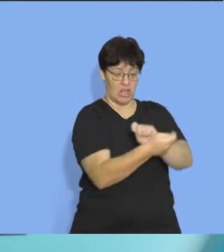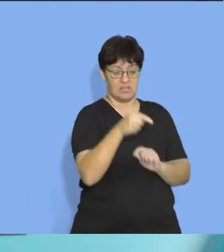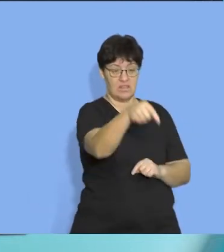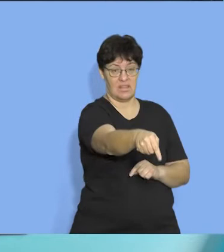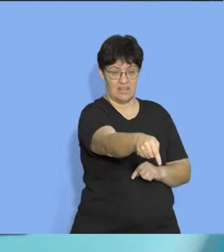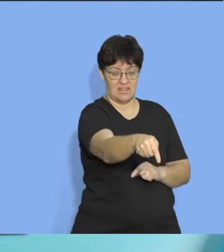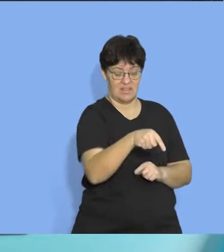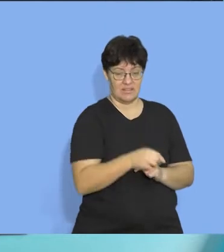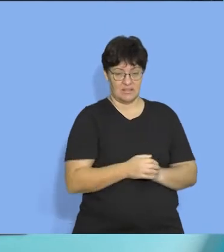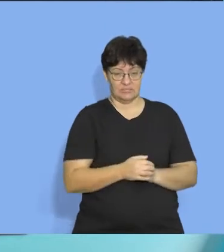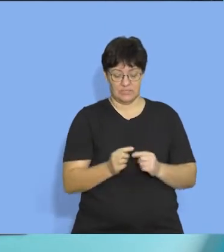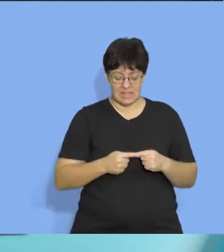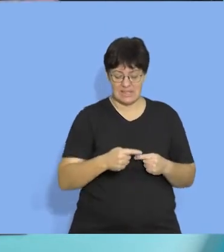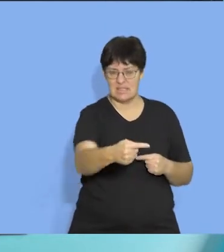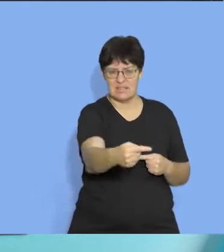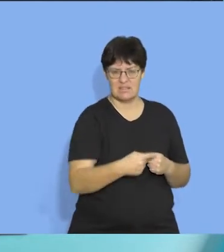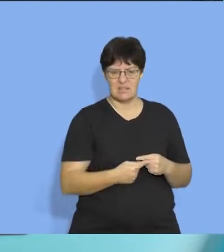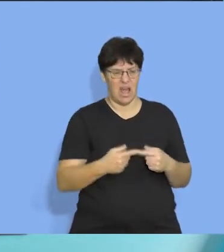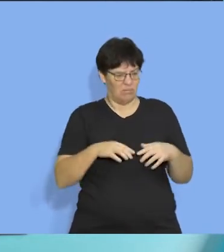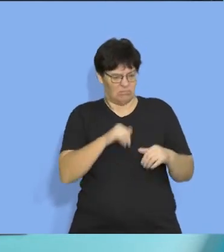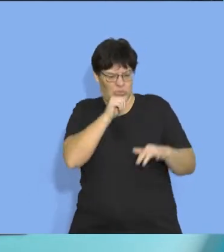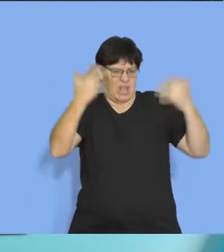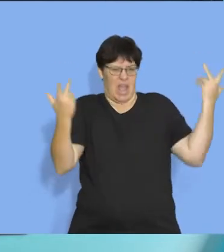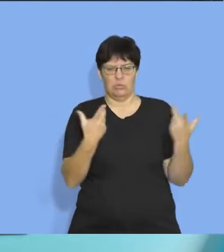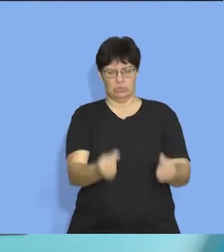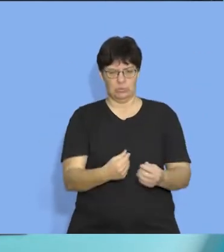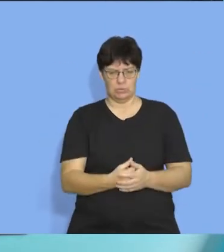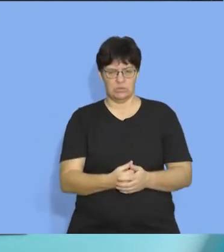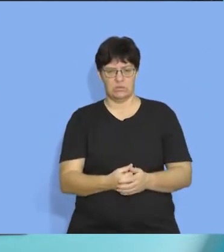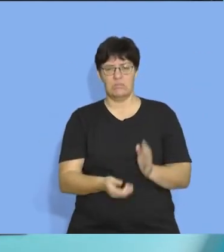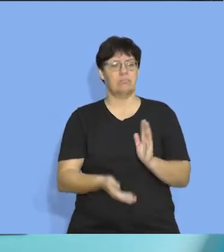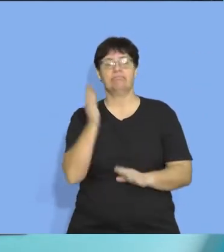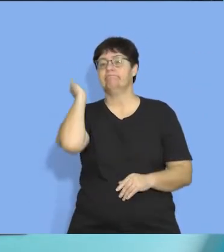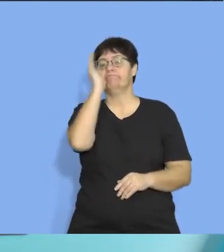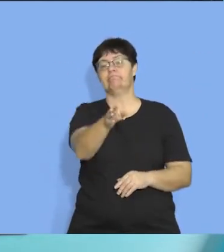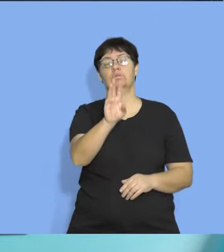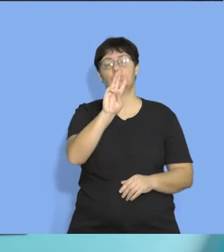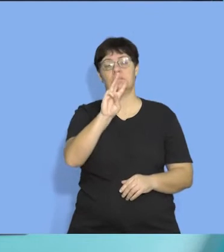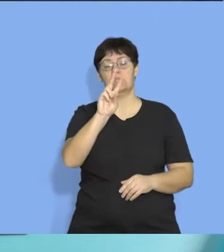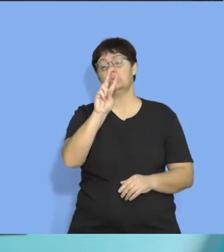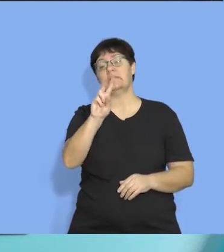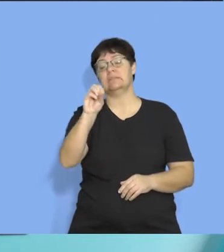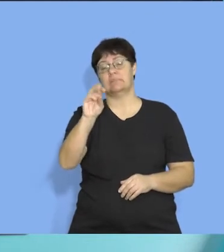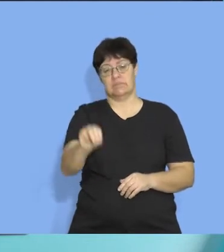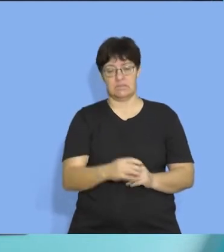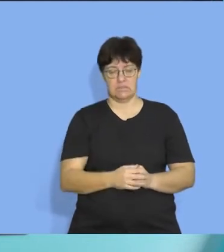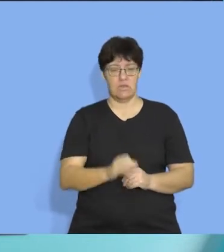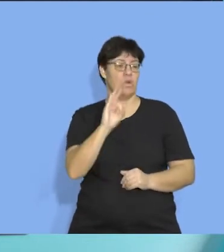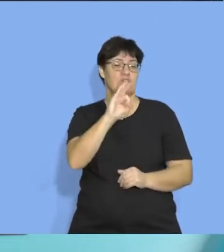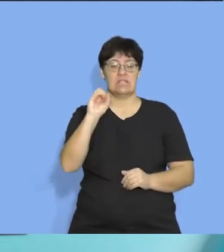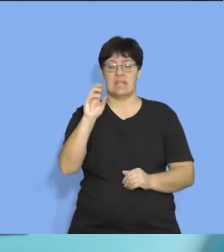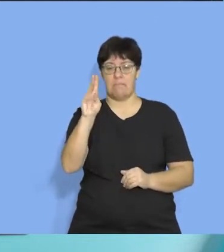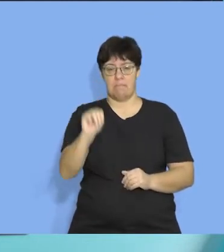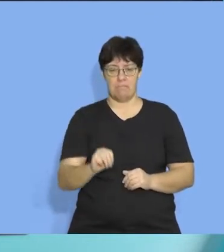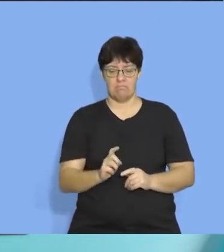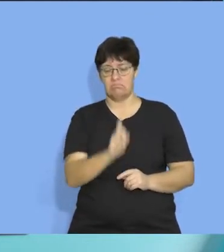changes. Distance, I don't care how you did it. Distance is, I went 20 meters. I went 30